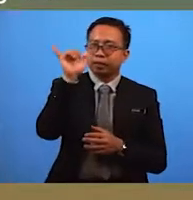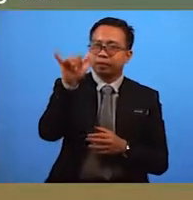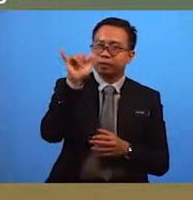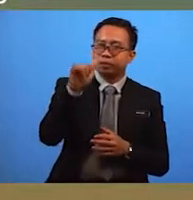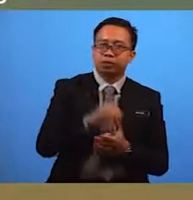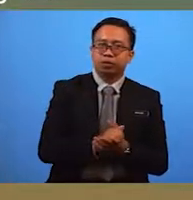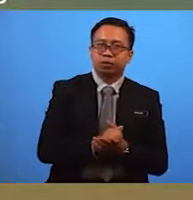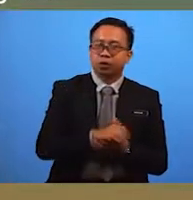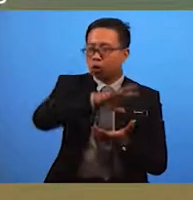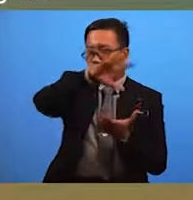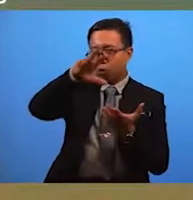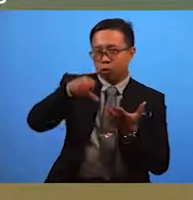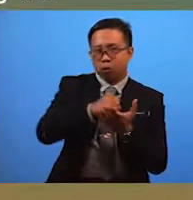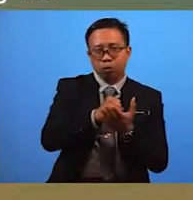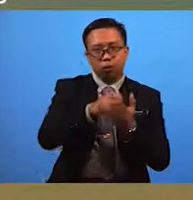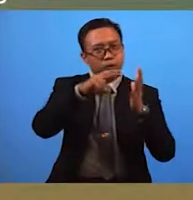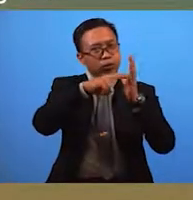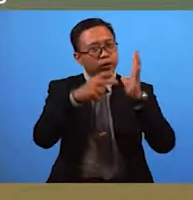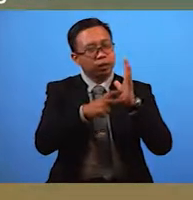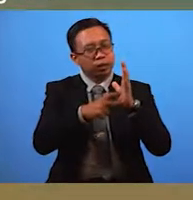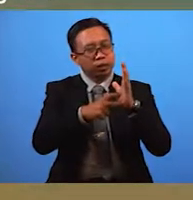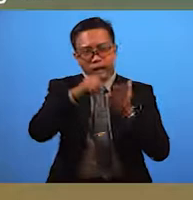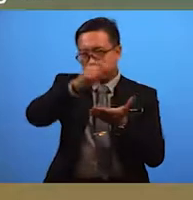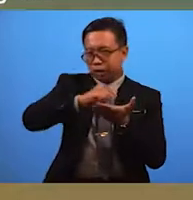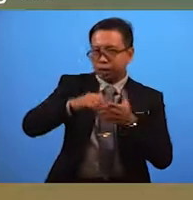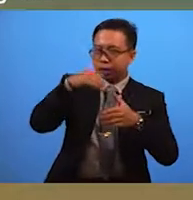Yes, all content points must be written in